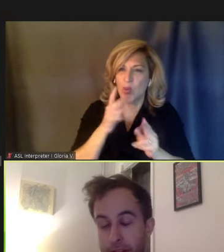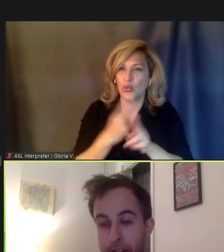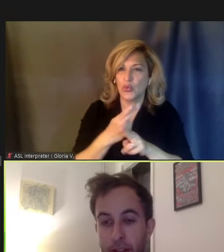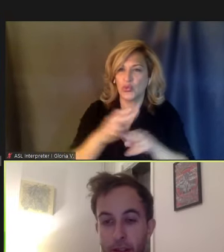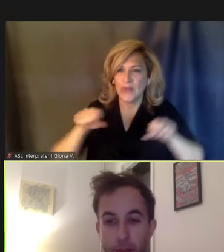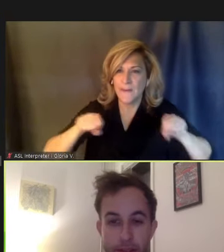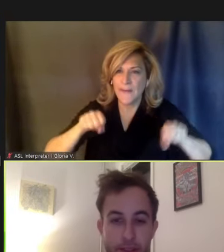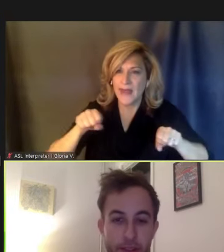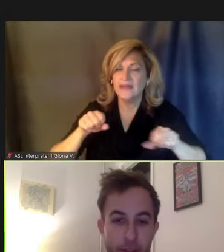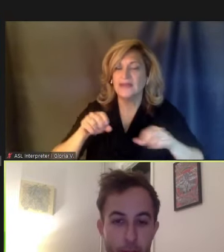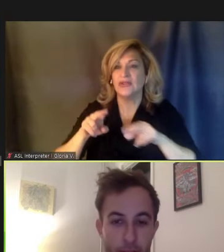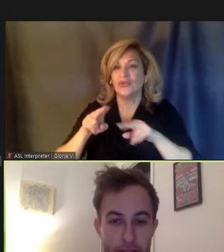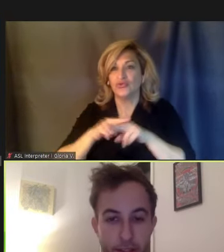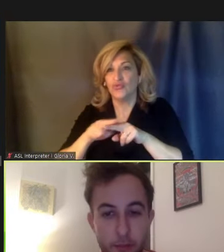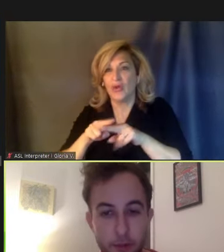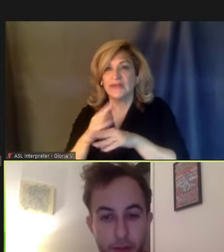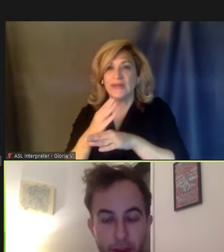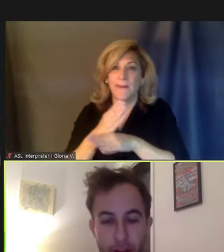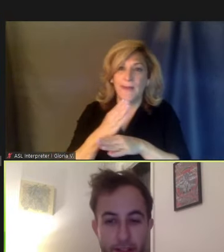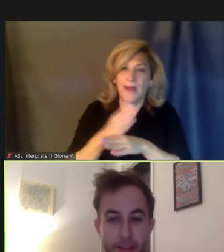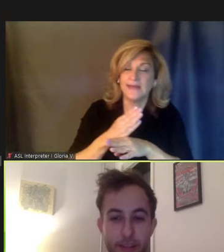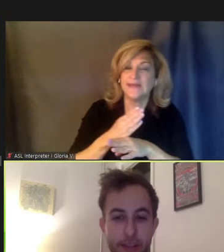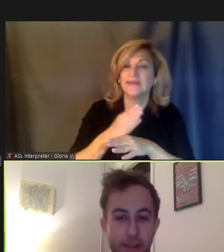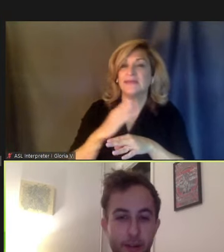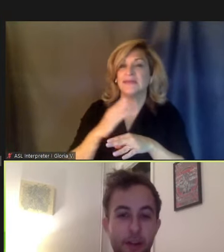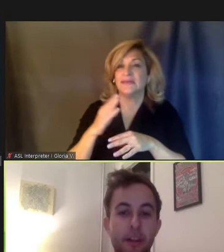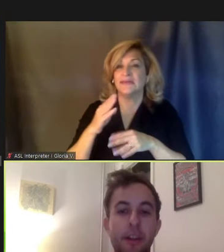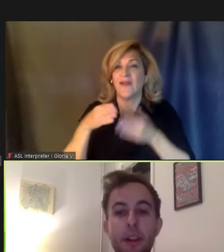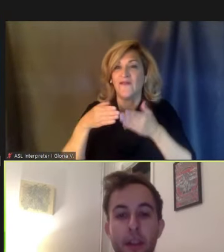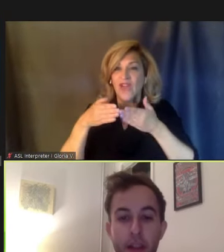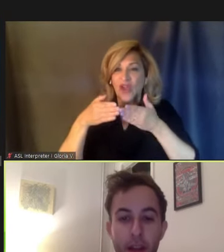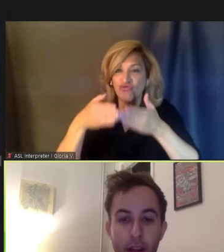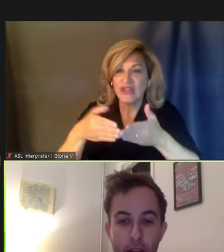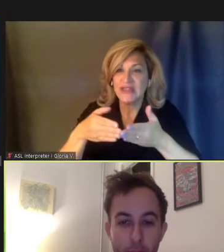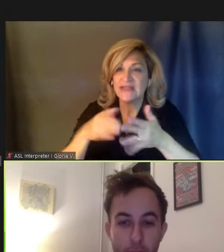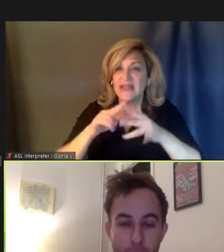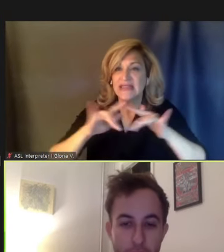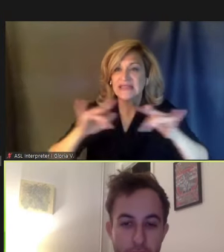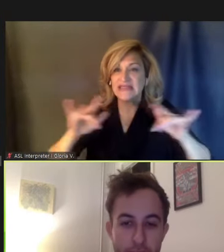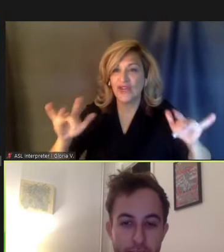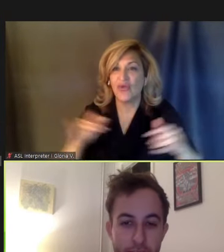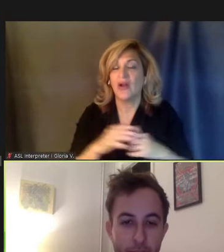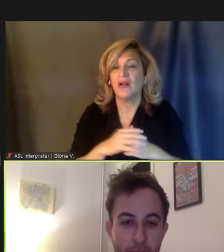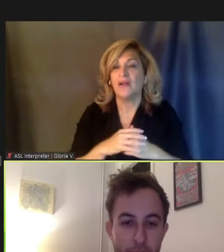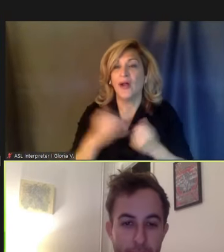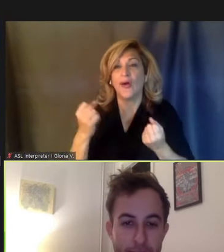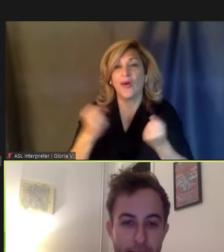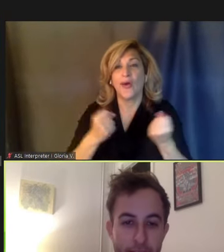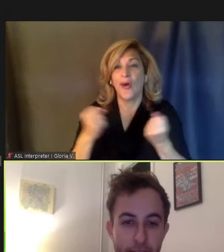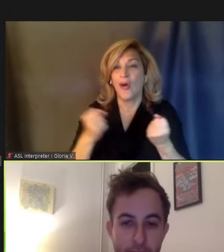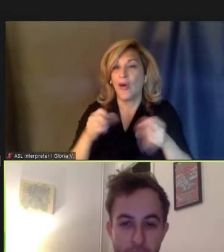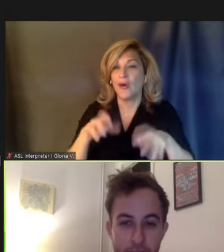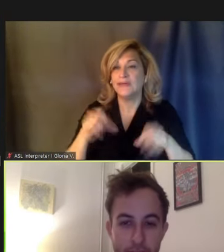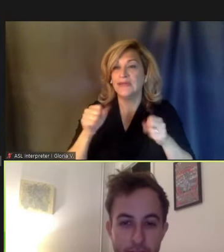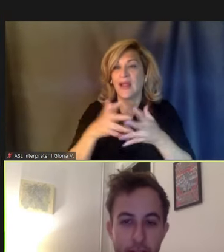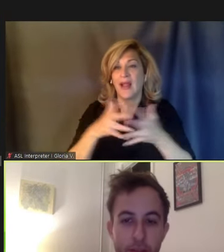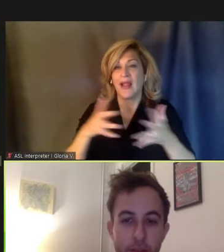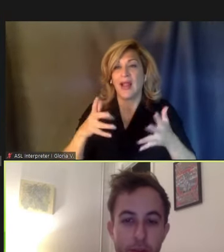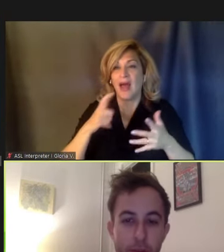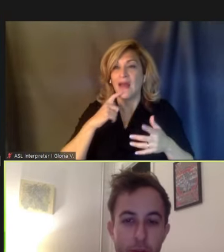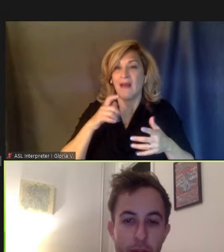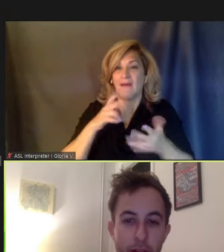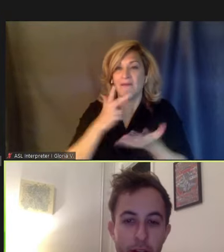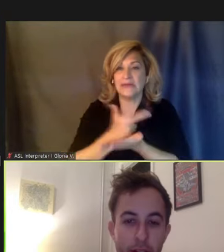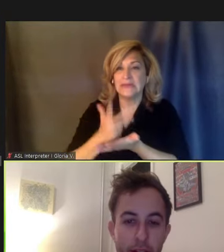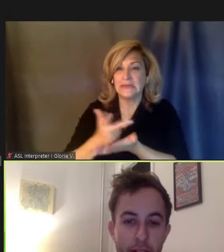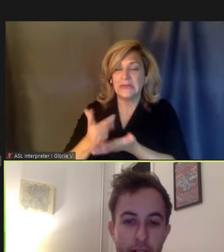public transit, buses, subways, ferries, et cetera. Cars just take up a lot of space. They're dangerous. They contribute